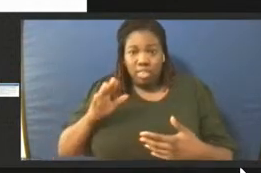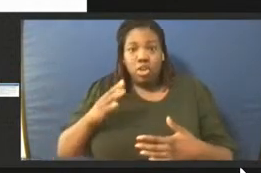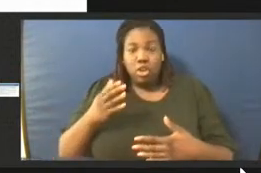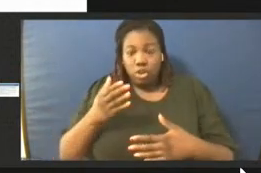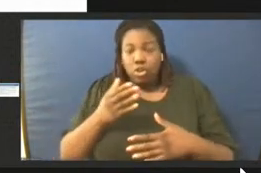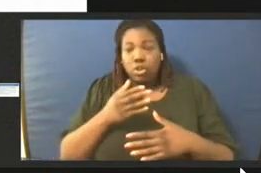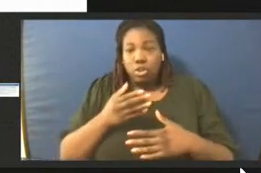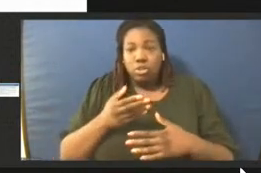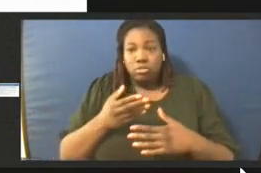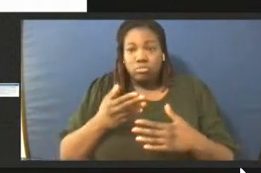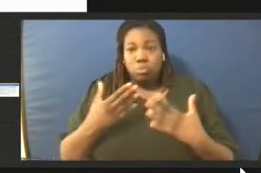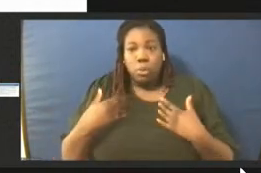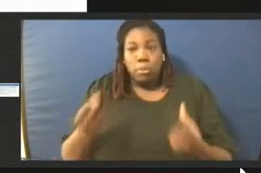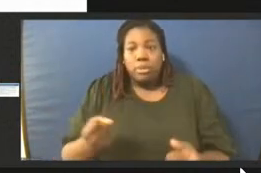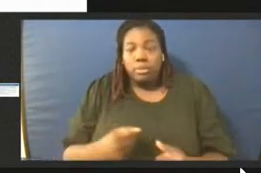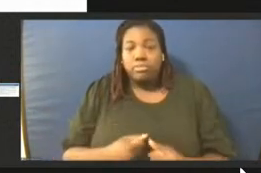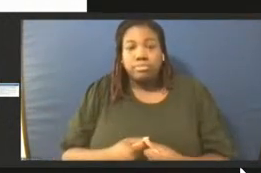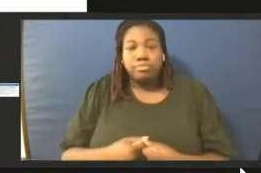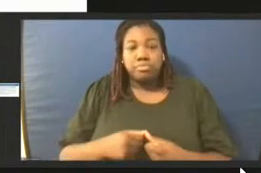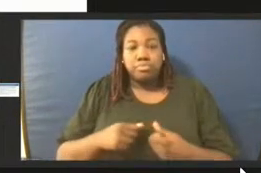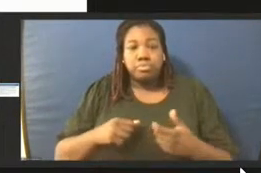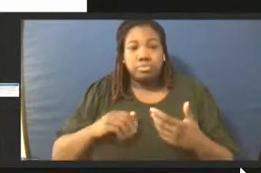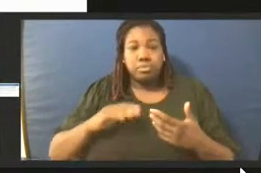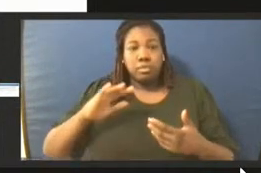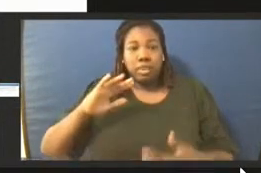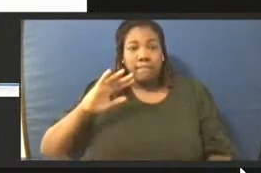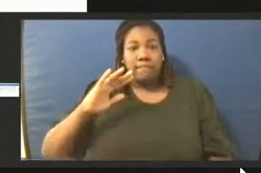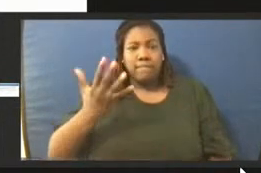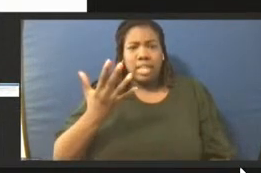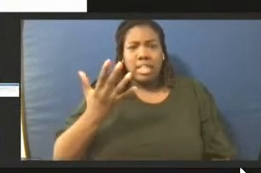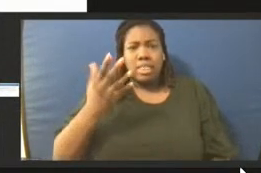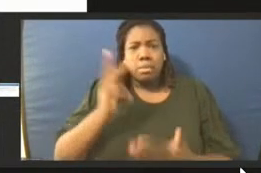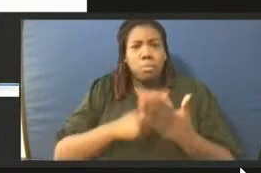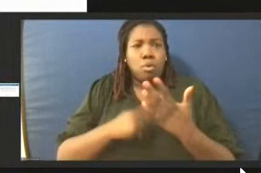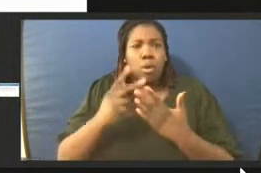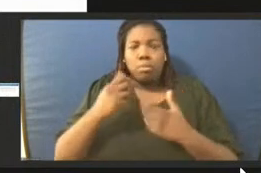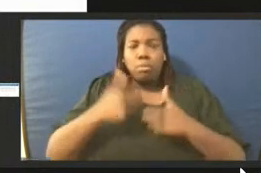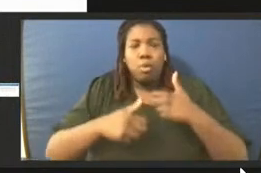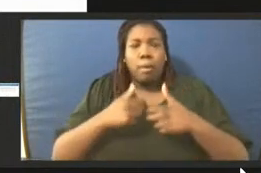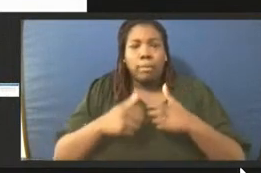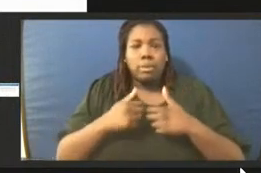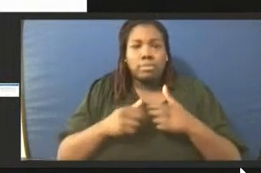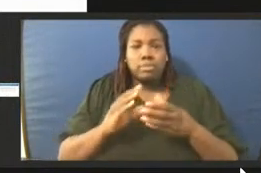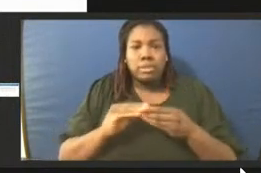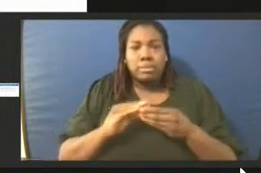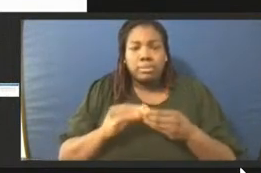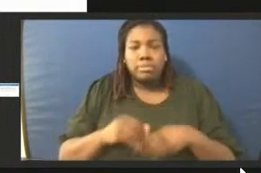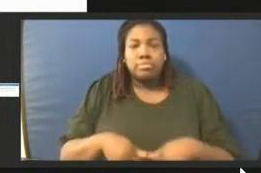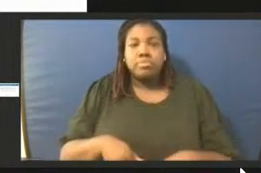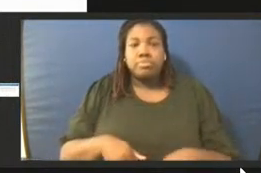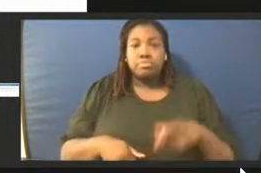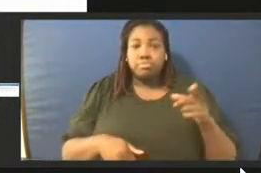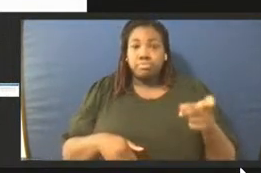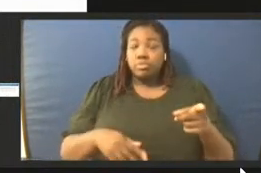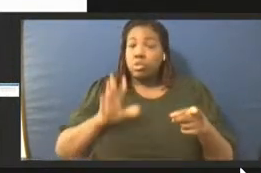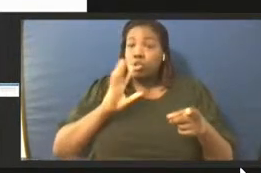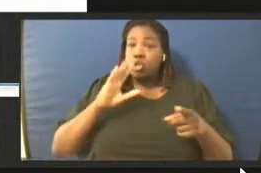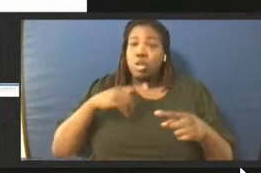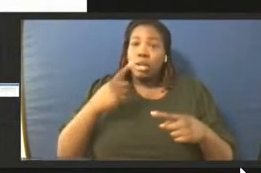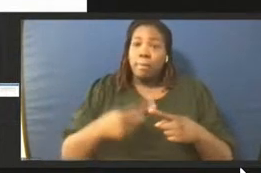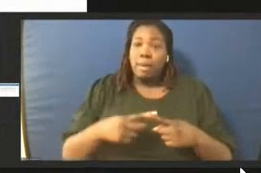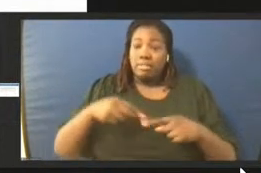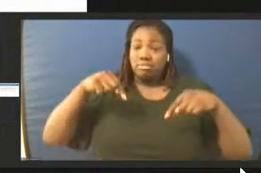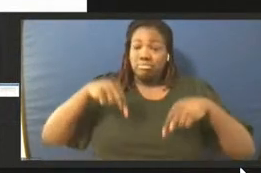communities. Can we go to the fifth problem statement? So this is really talking about that in our